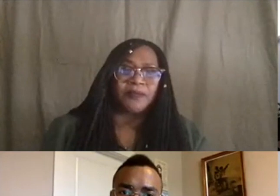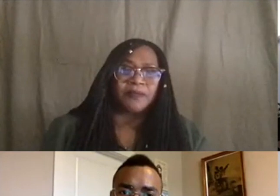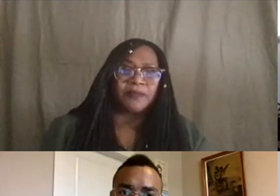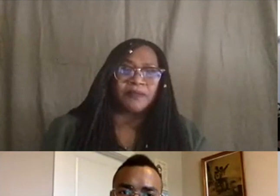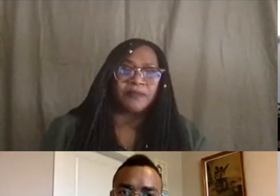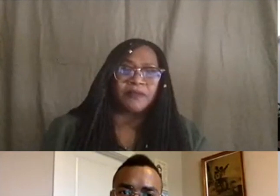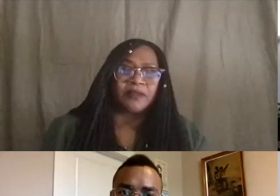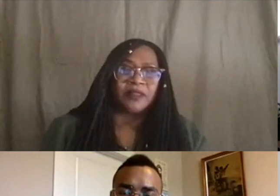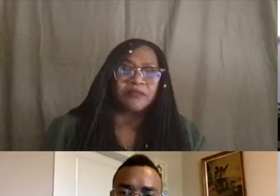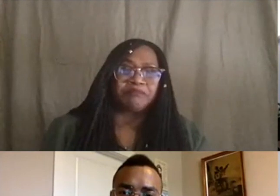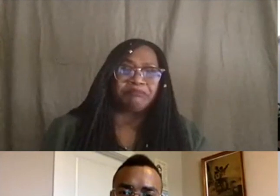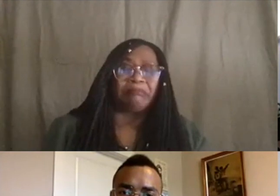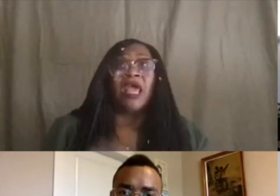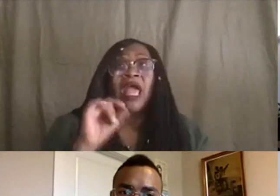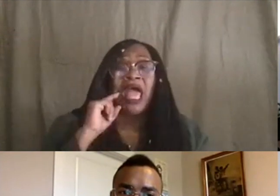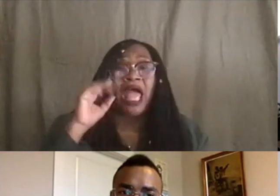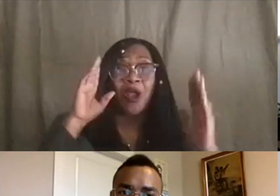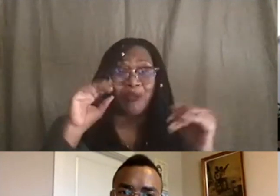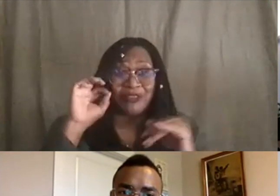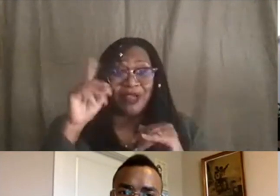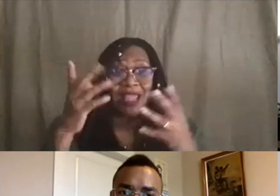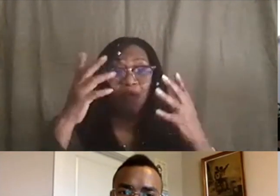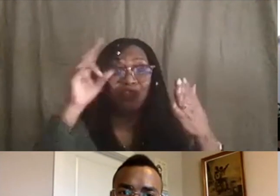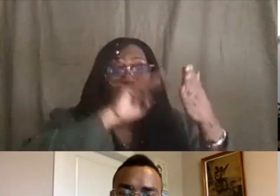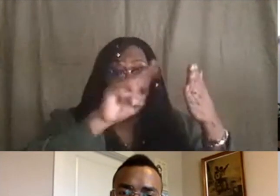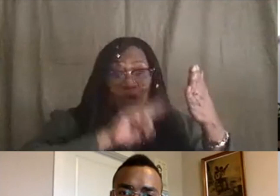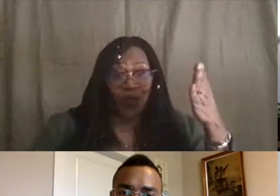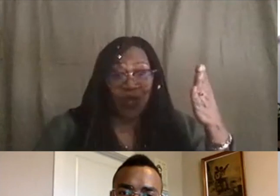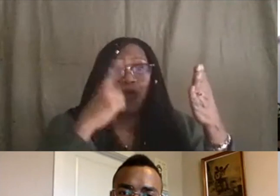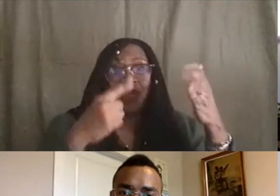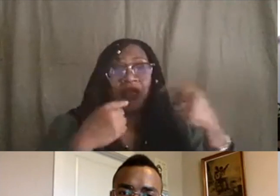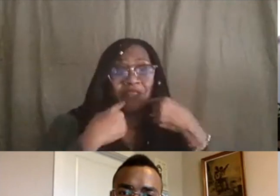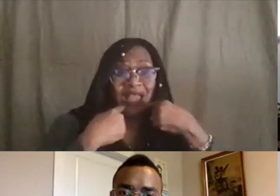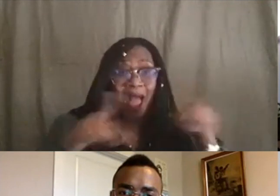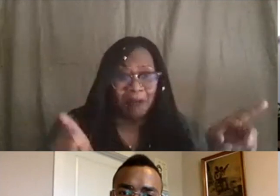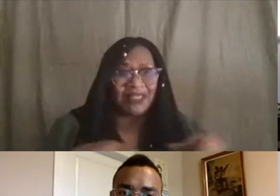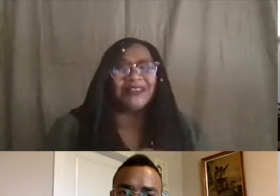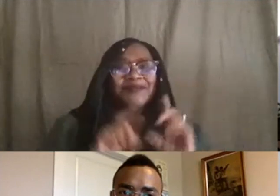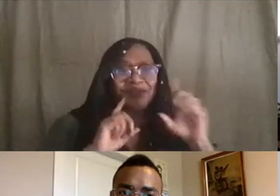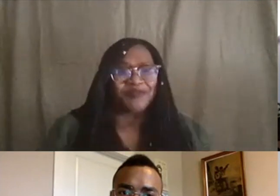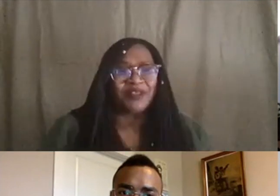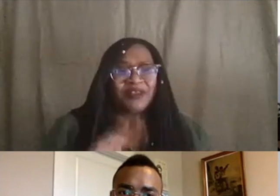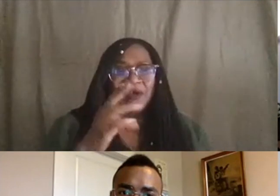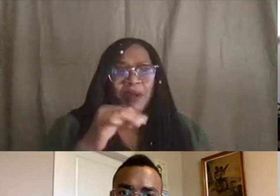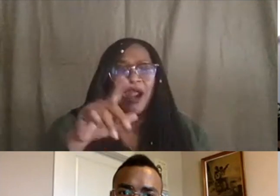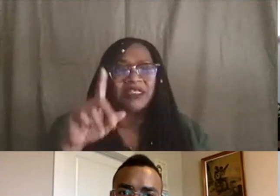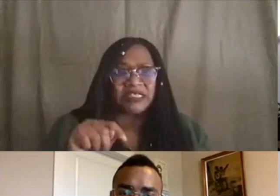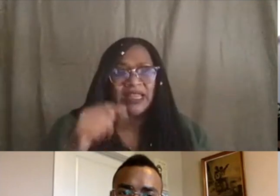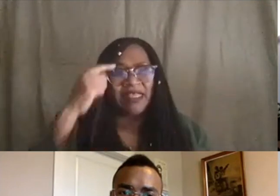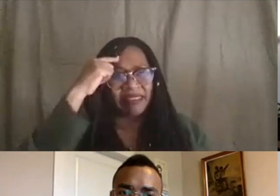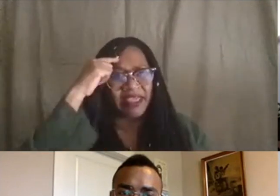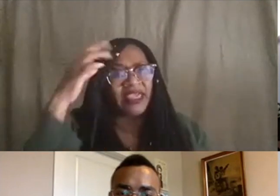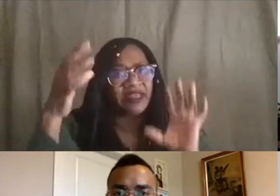I hope it's all right. I'd like to read one of the comments from our chat, which I think connects to